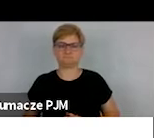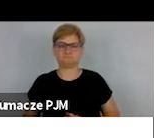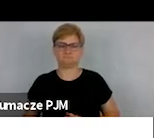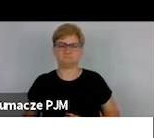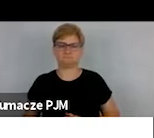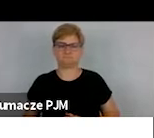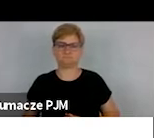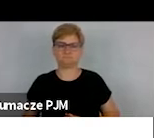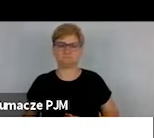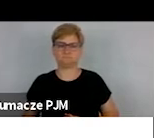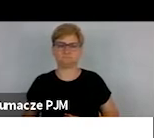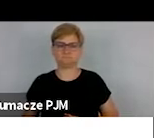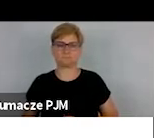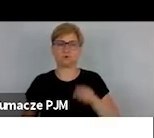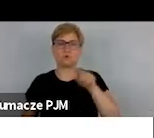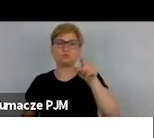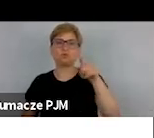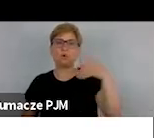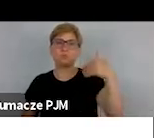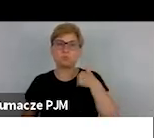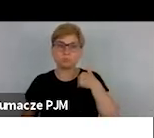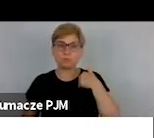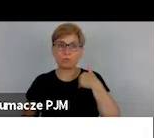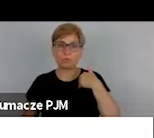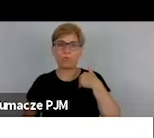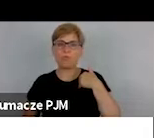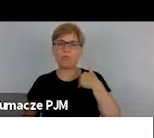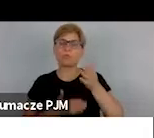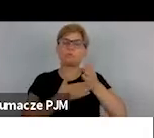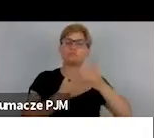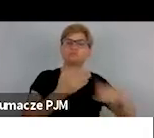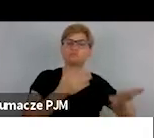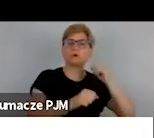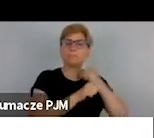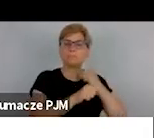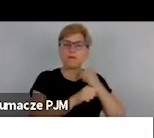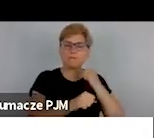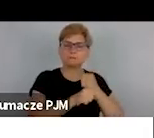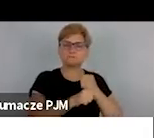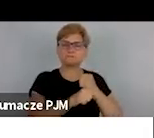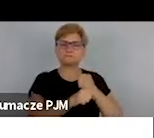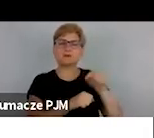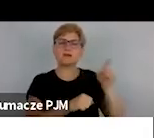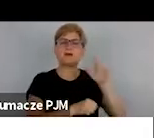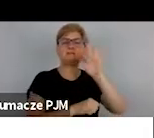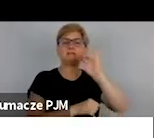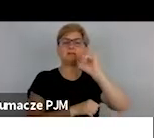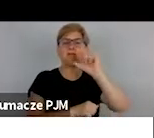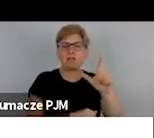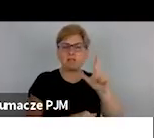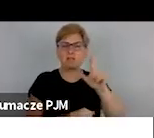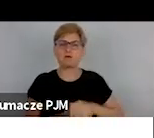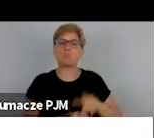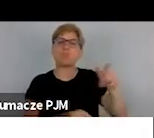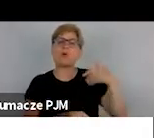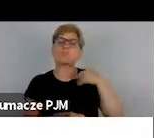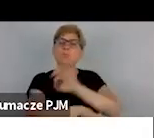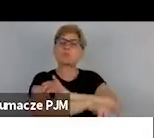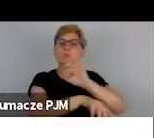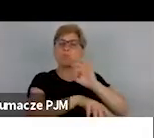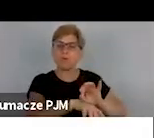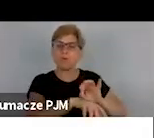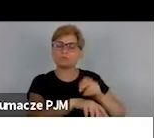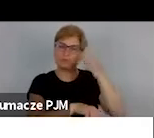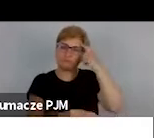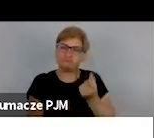Gender Justice and the University of Witwatersrand, the main academic university in Johannesburg. And it was funded by